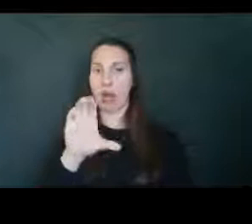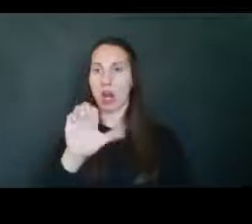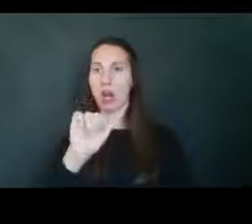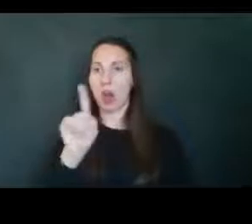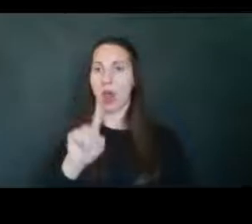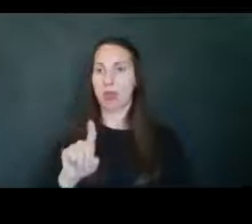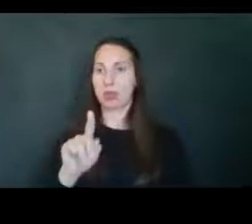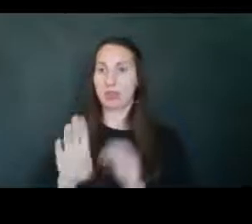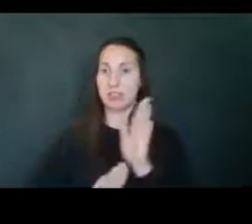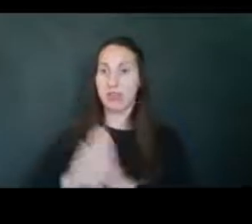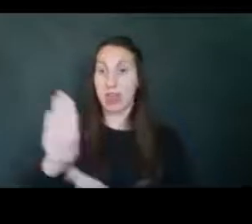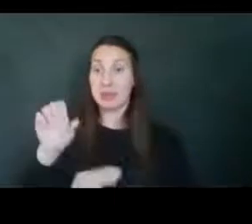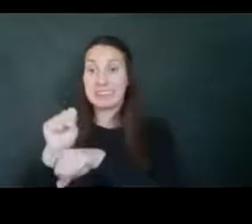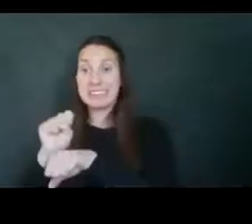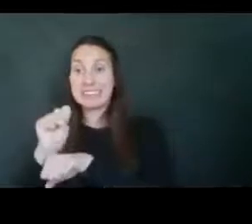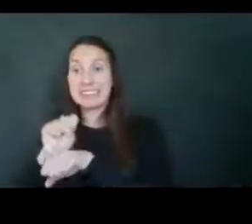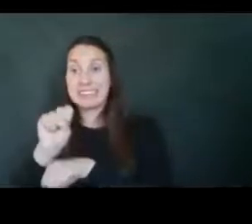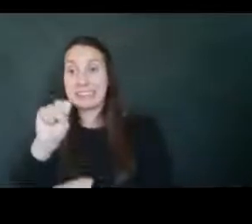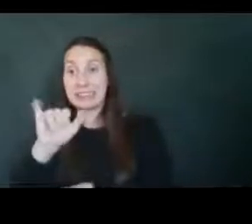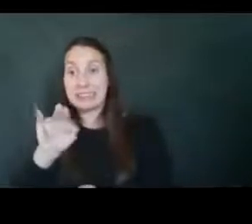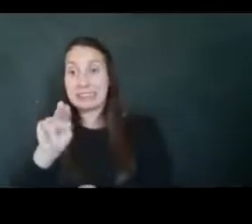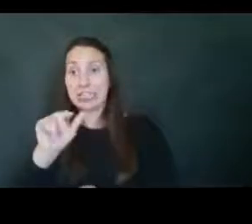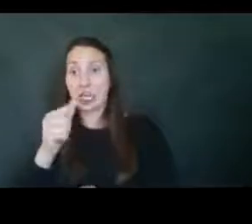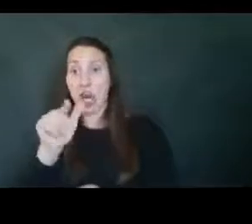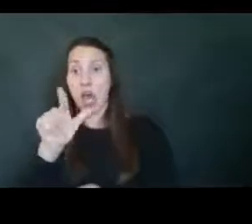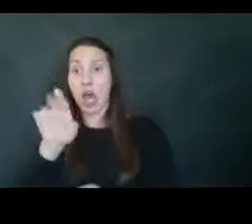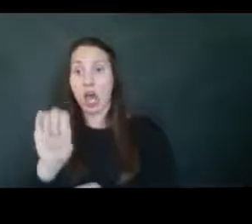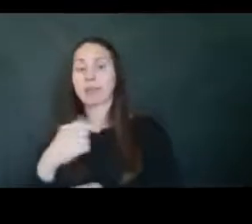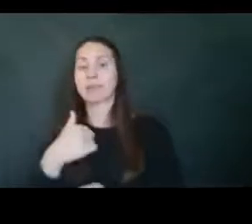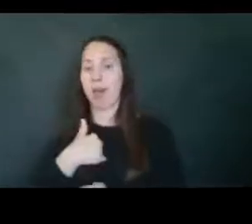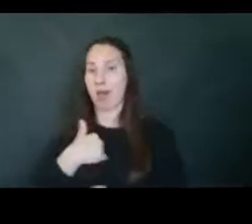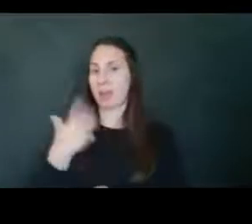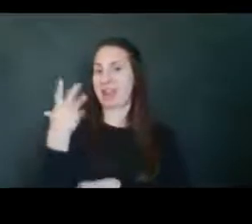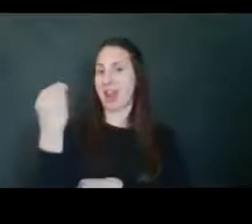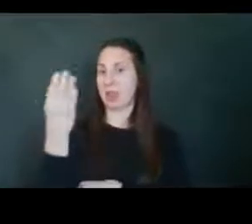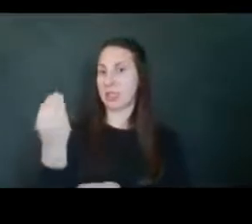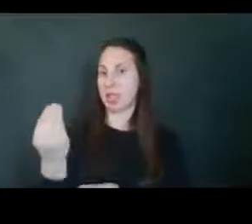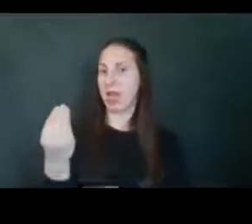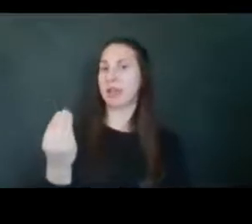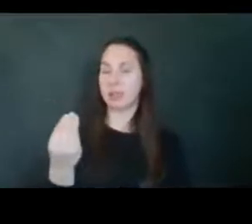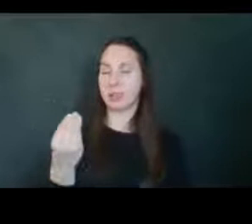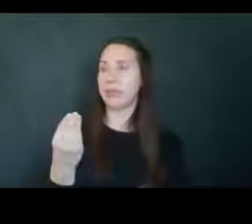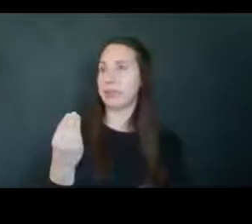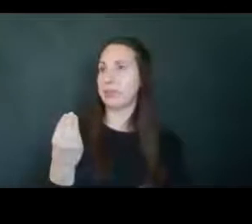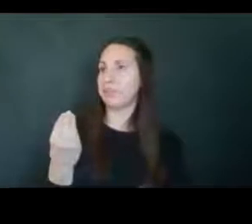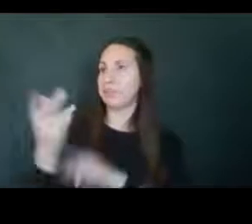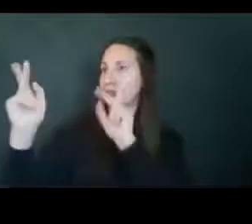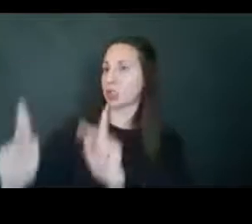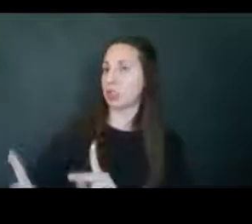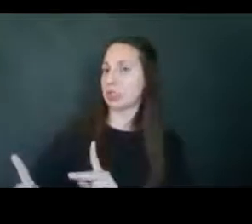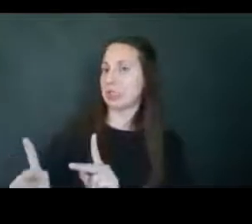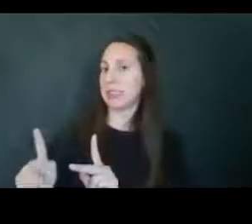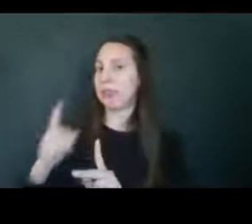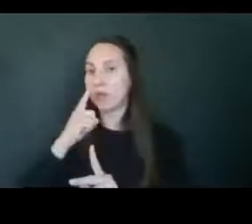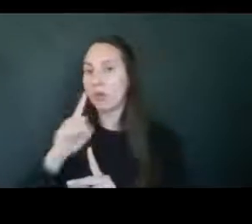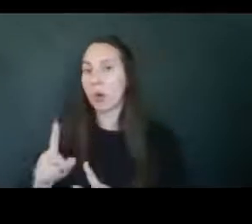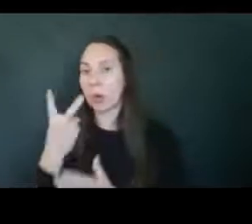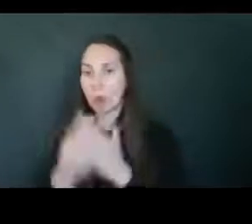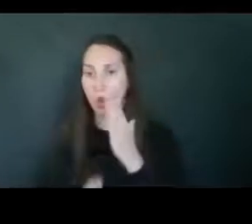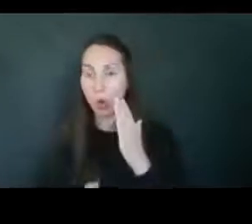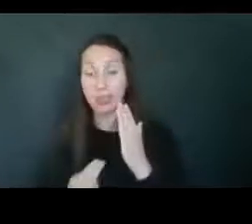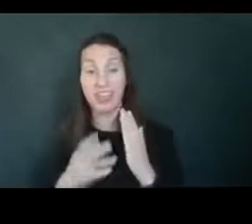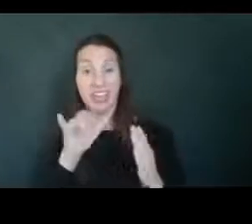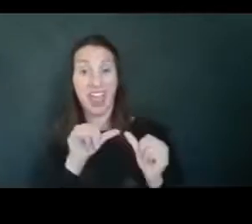Synagogues, I was the outside consultant. In both instances, the continuity was really